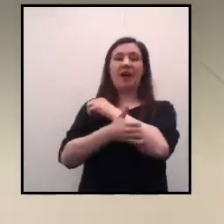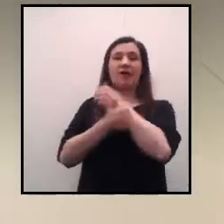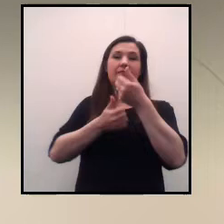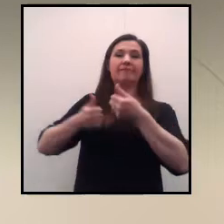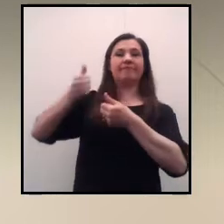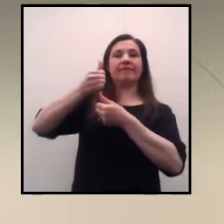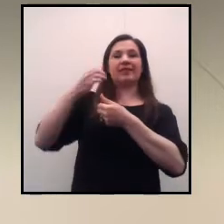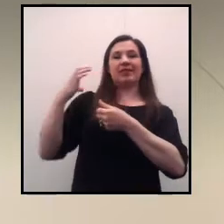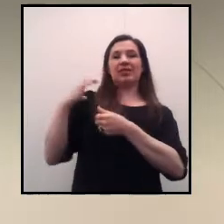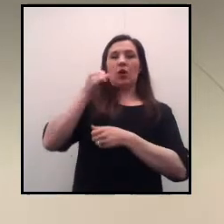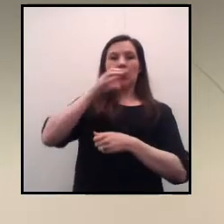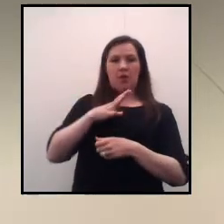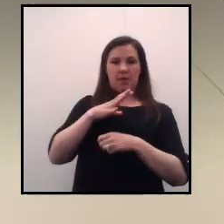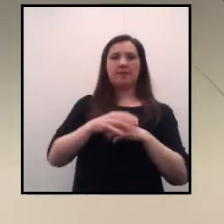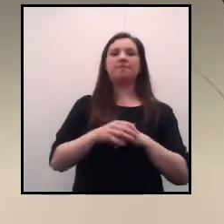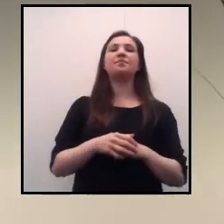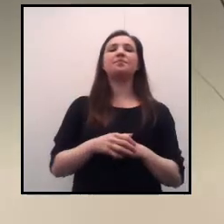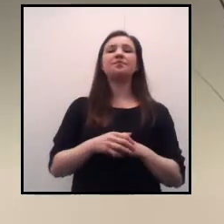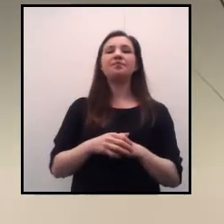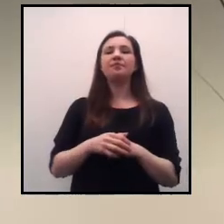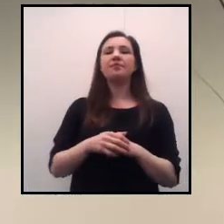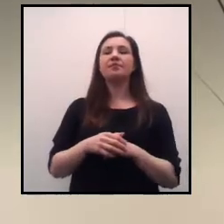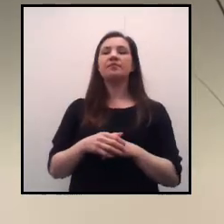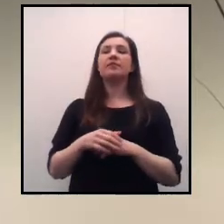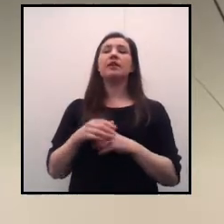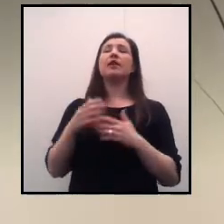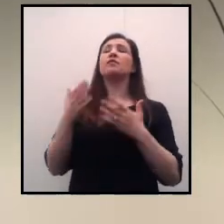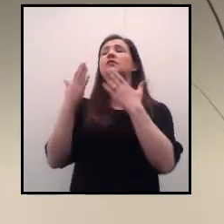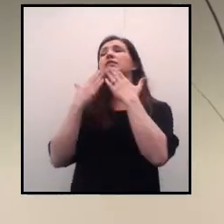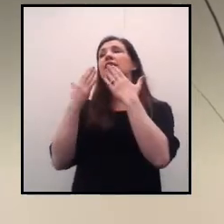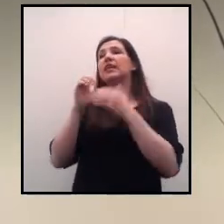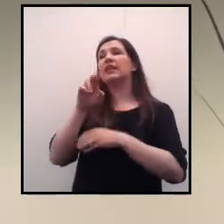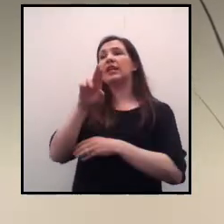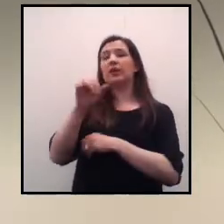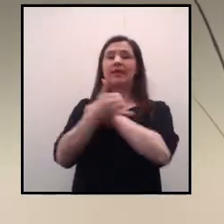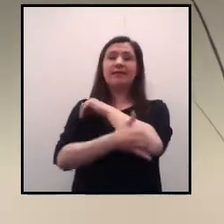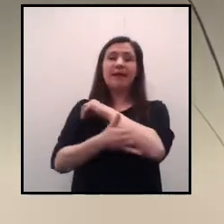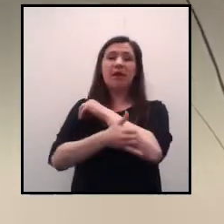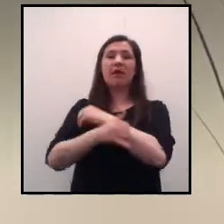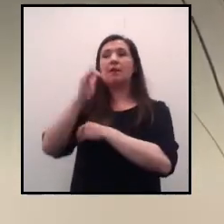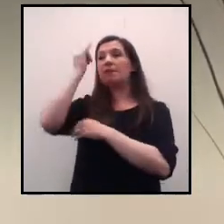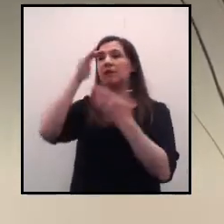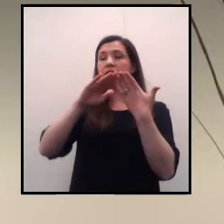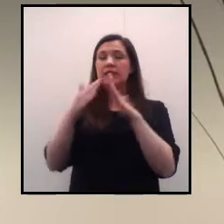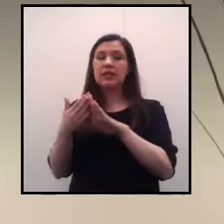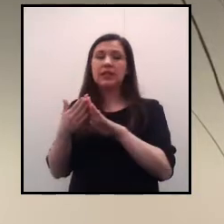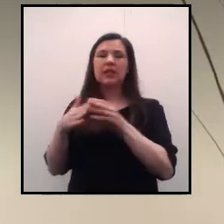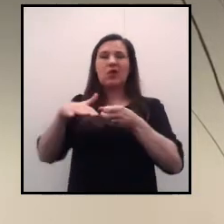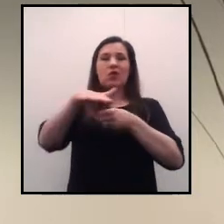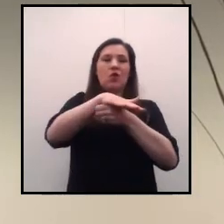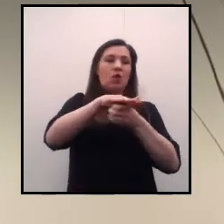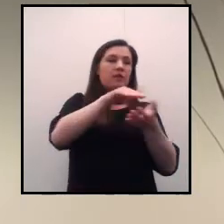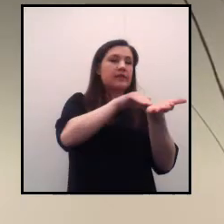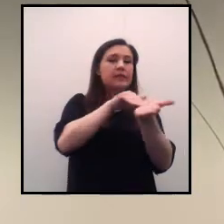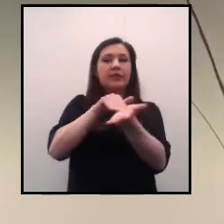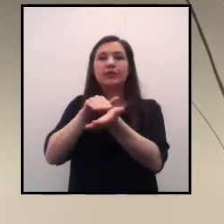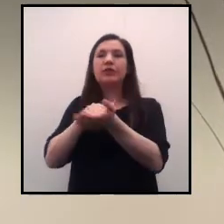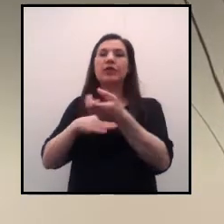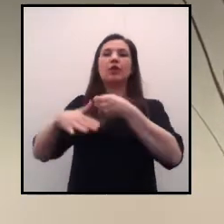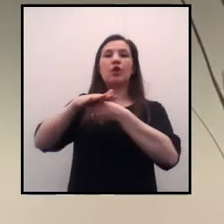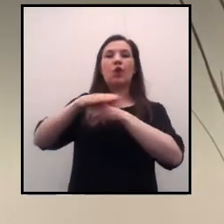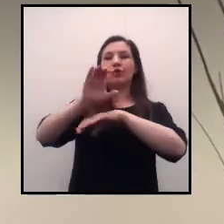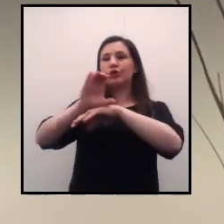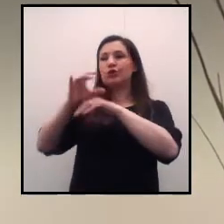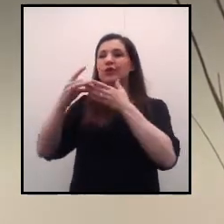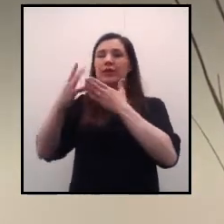April Baskin. And I'd like to thank Erie County, the City of Buffalo, local physicians, the local faith leaders, and of course,